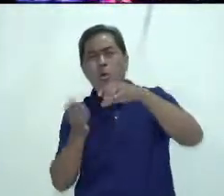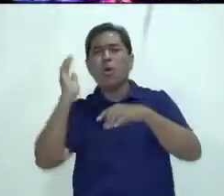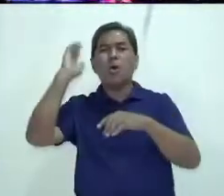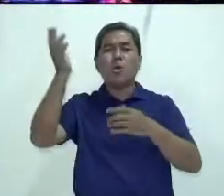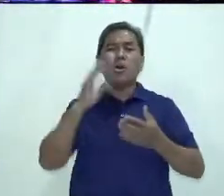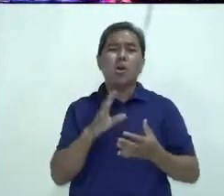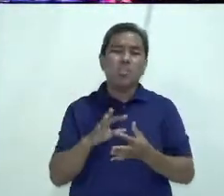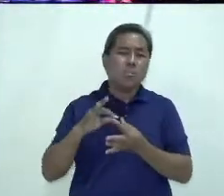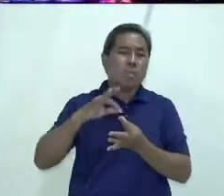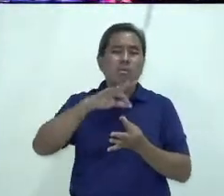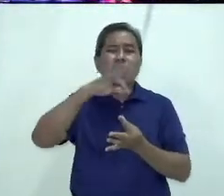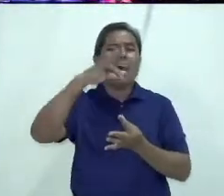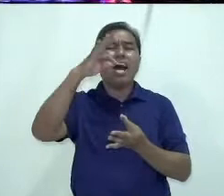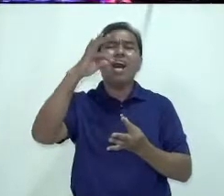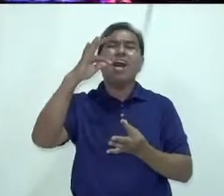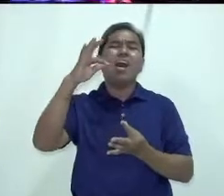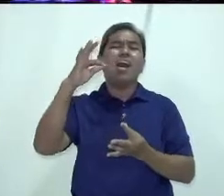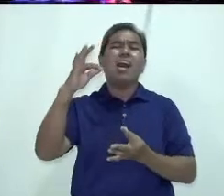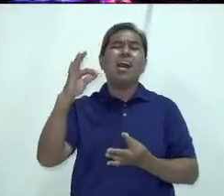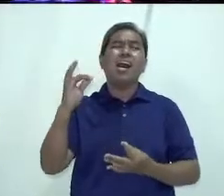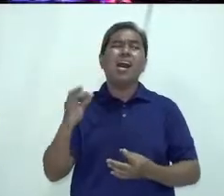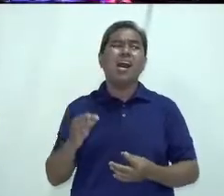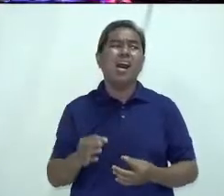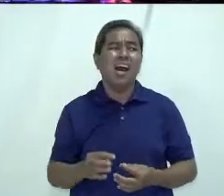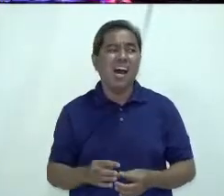out, pour your spirit